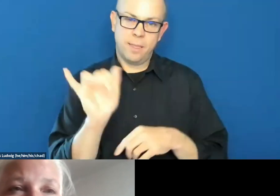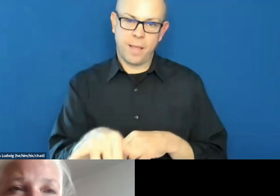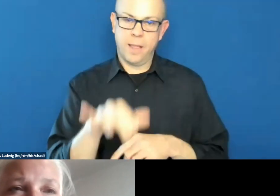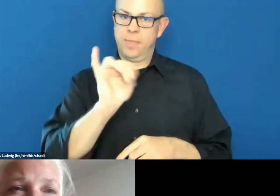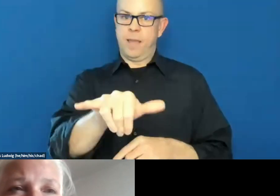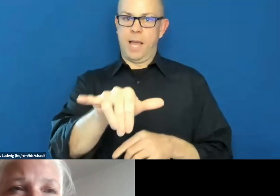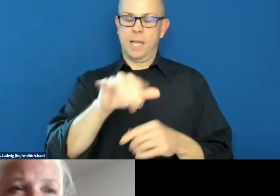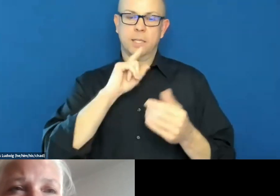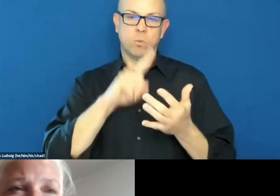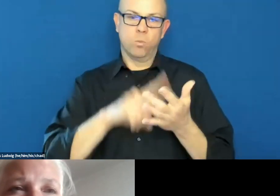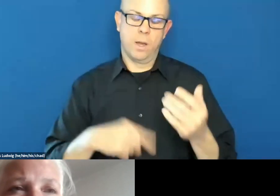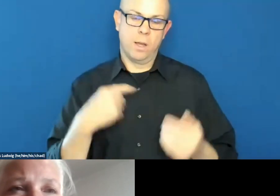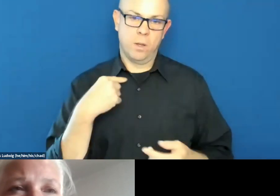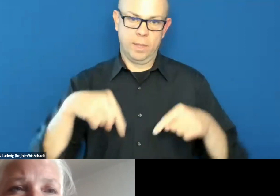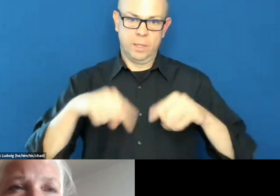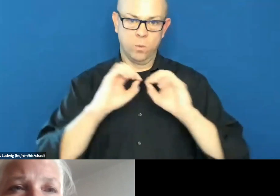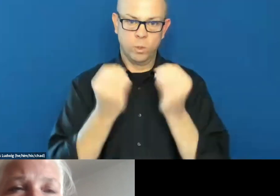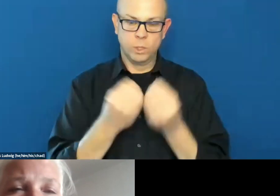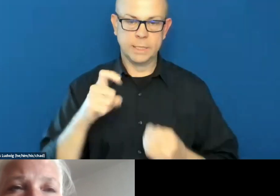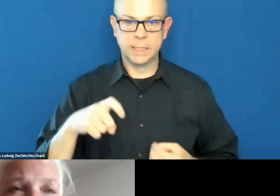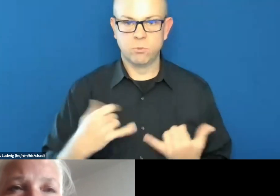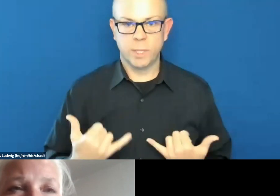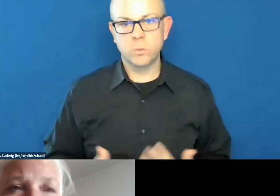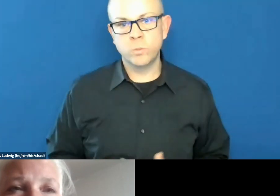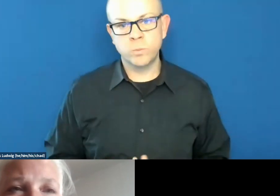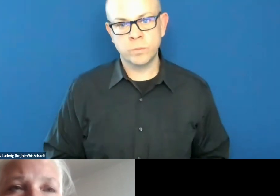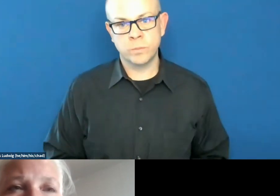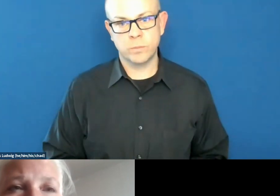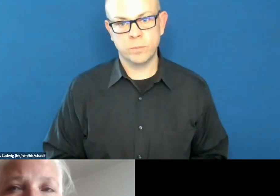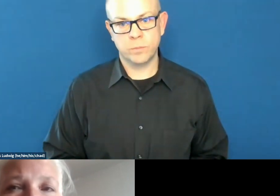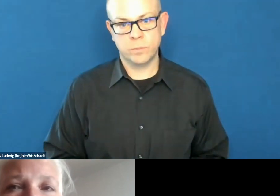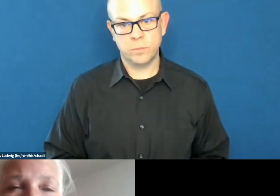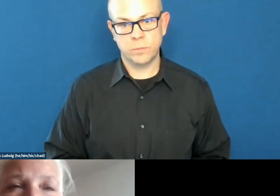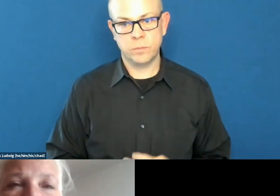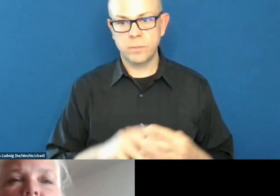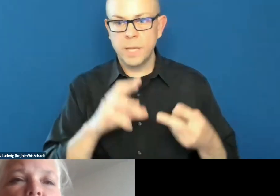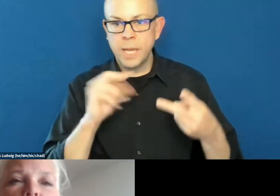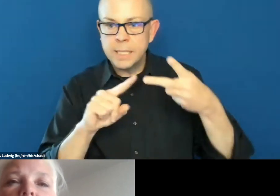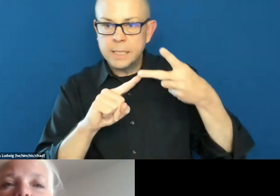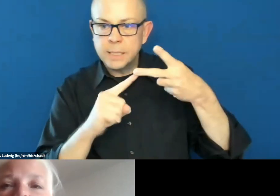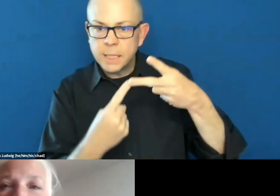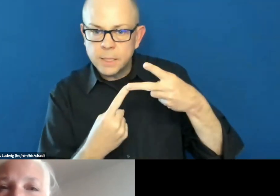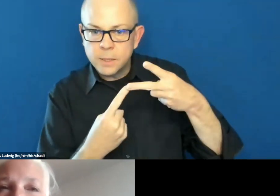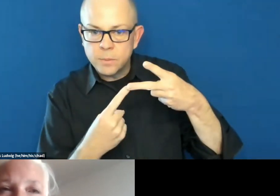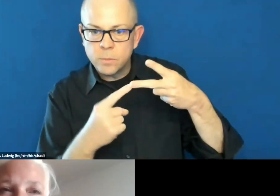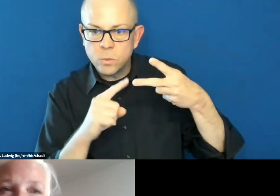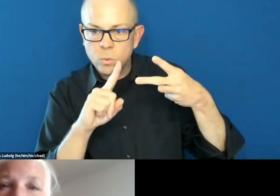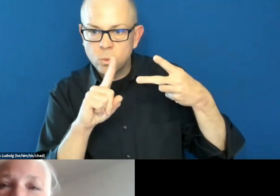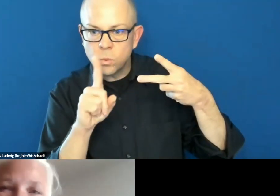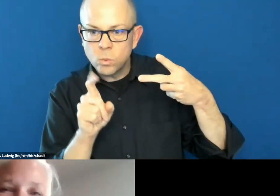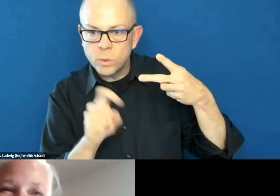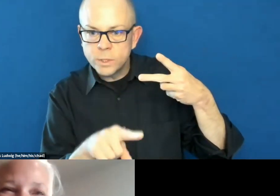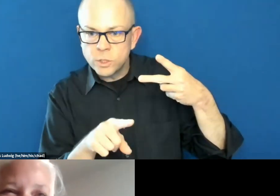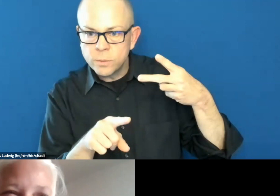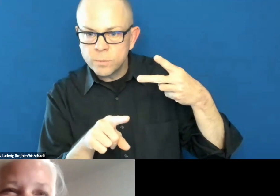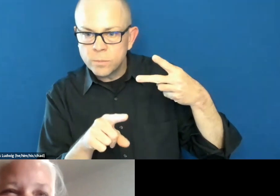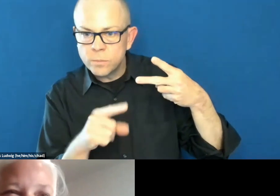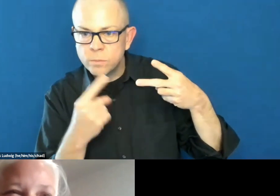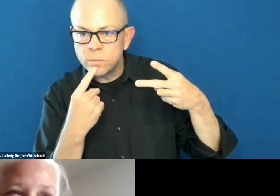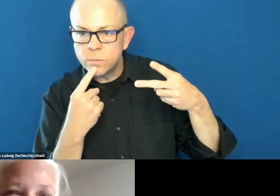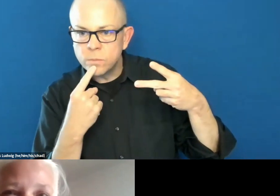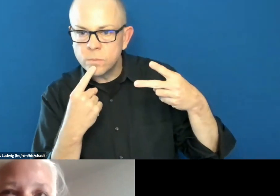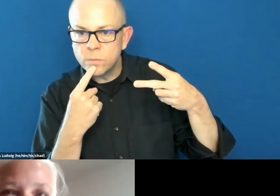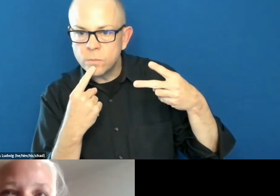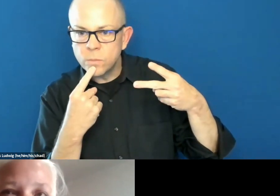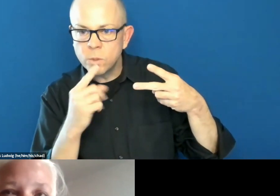money. So if we can find ways to do that, that's what our organization really needs right now. And the second question that